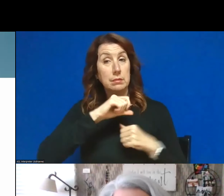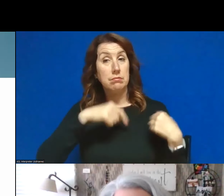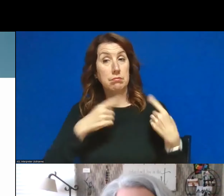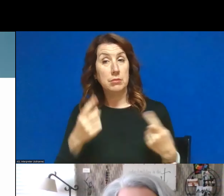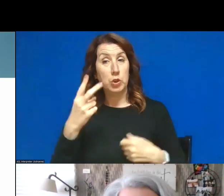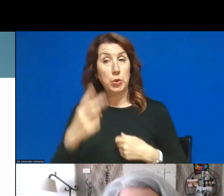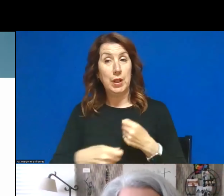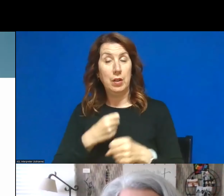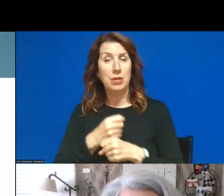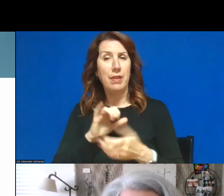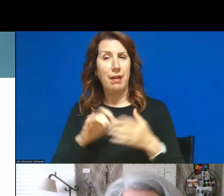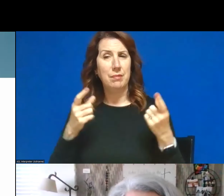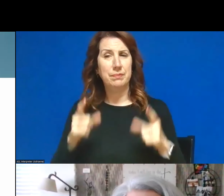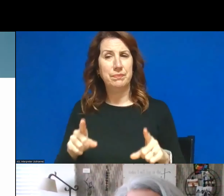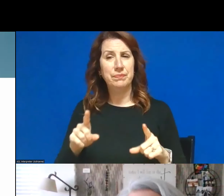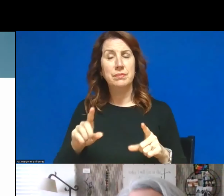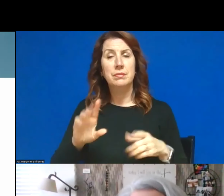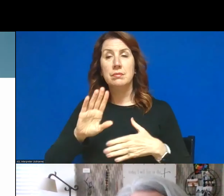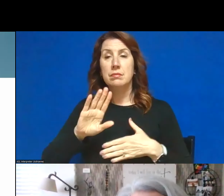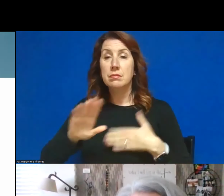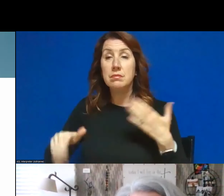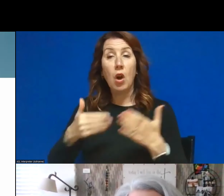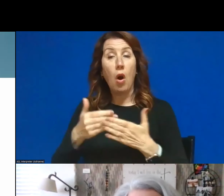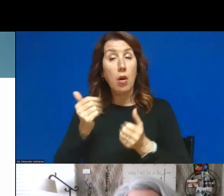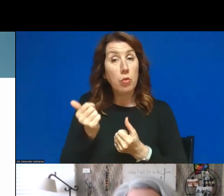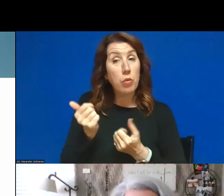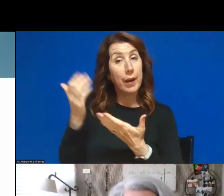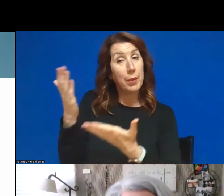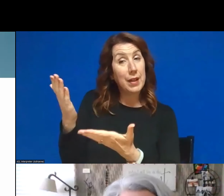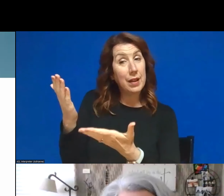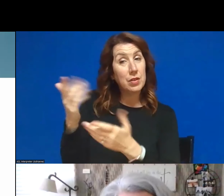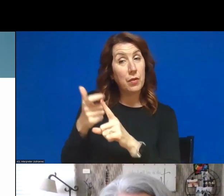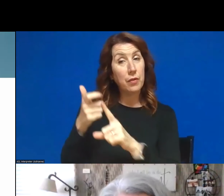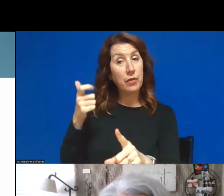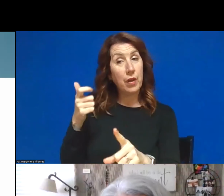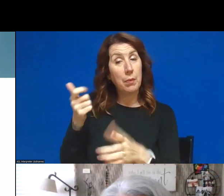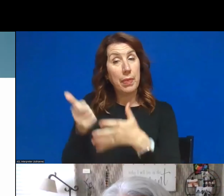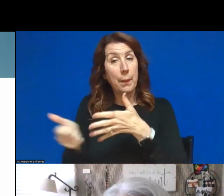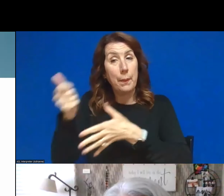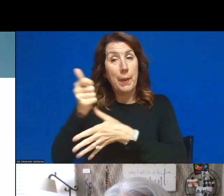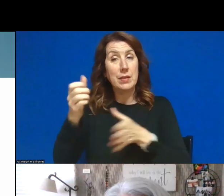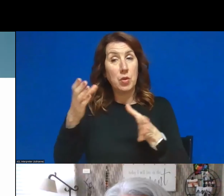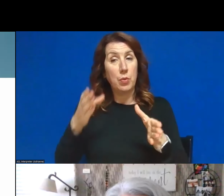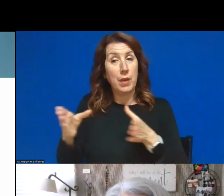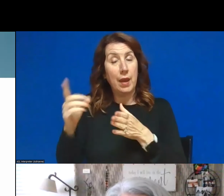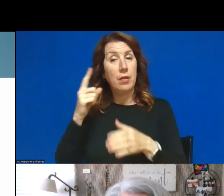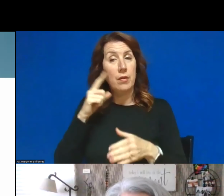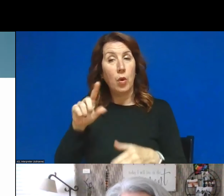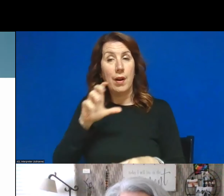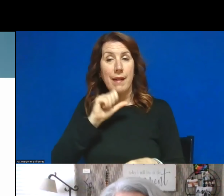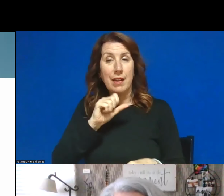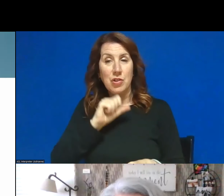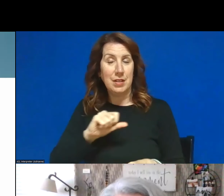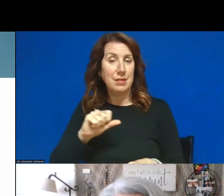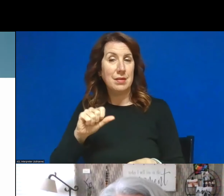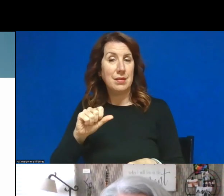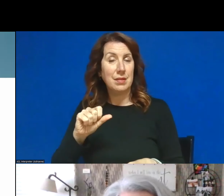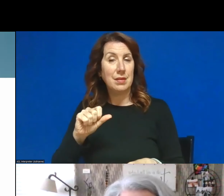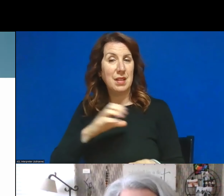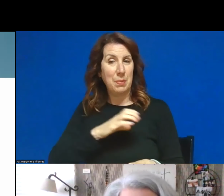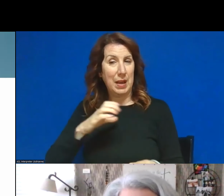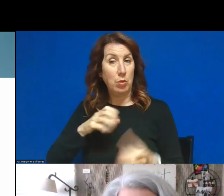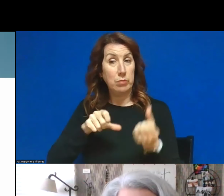was the event where the entire body of recommendations from the Master Plan for Aging Stakeholder Advisory Committee were discarded